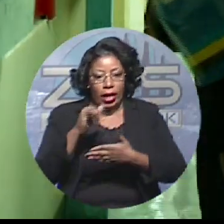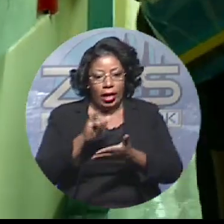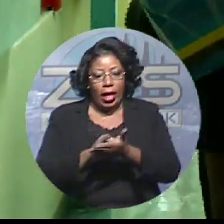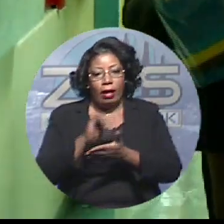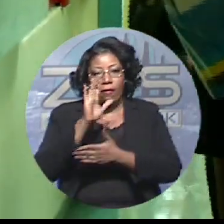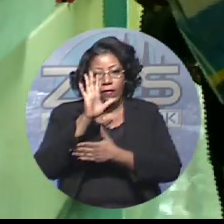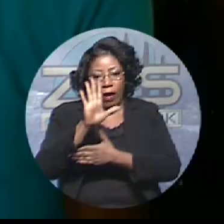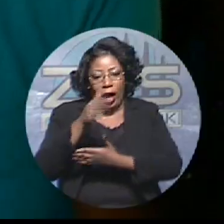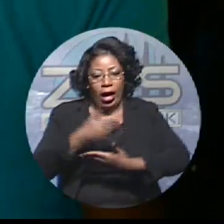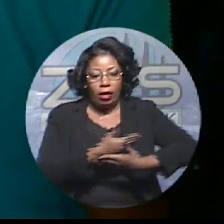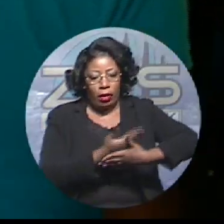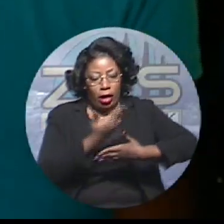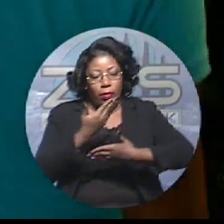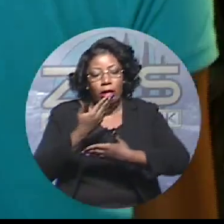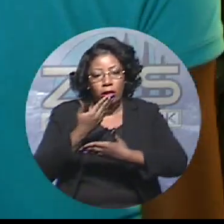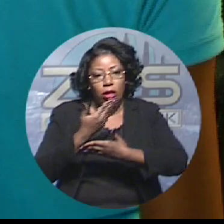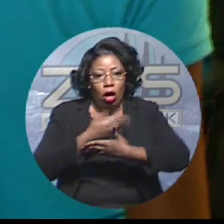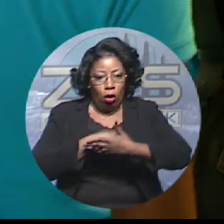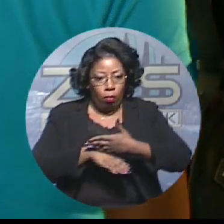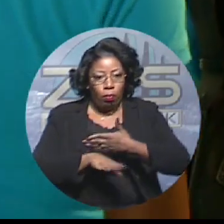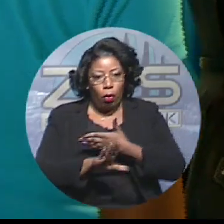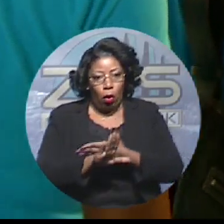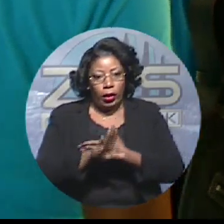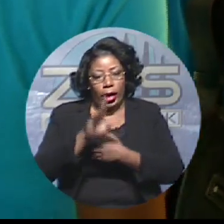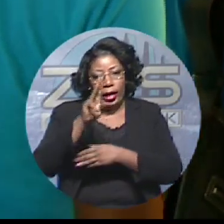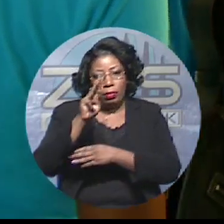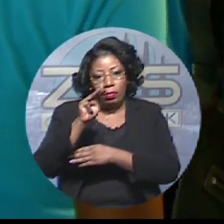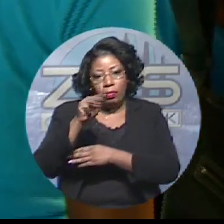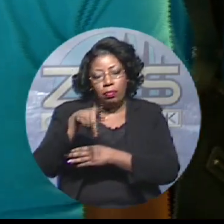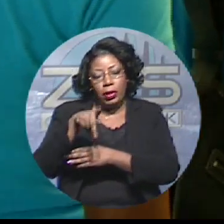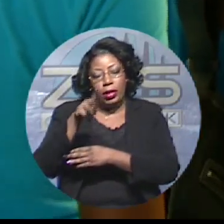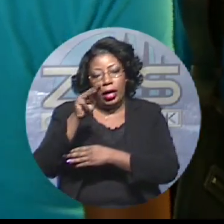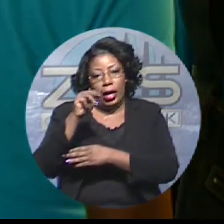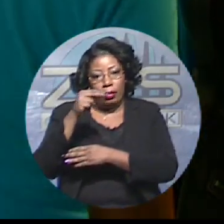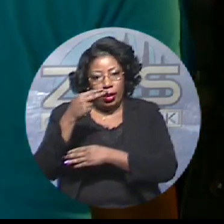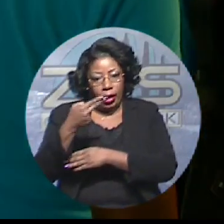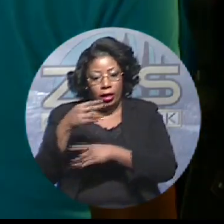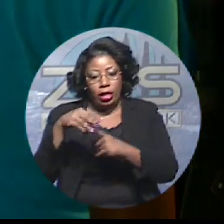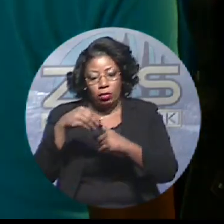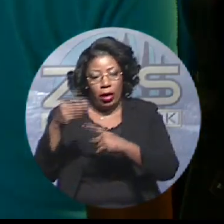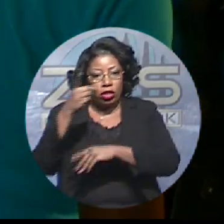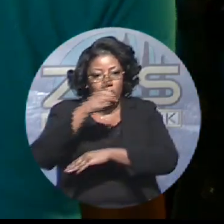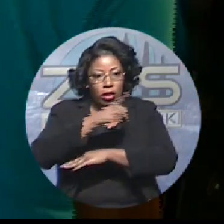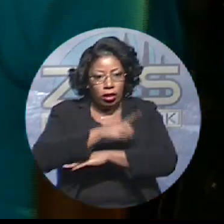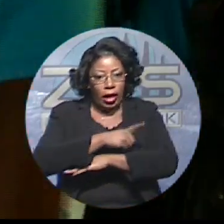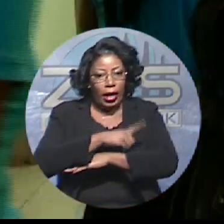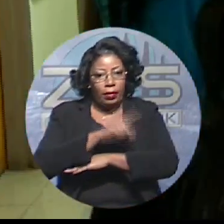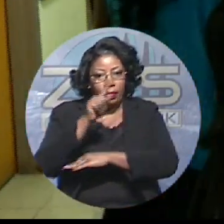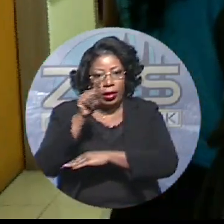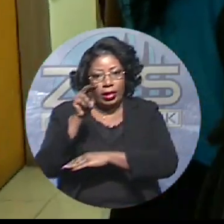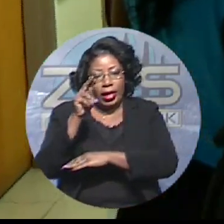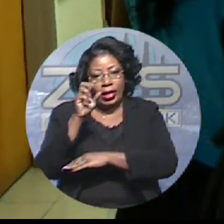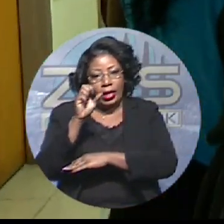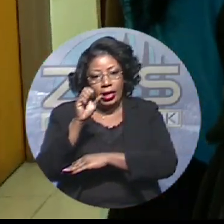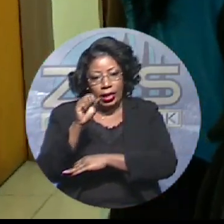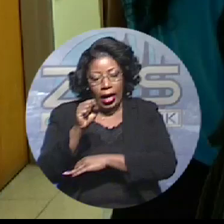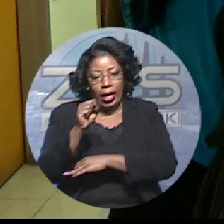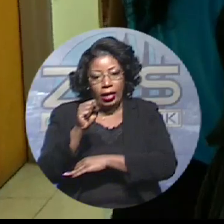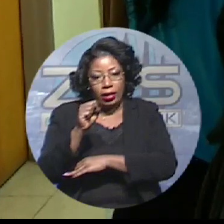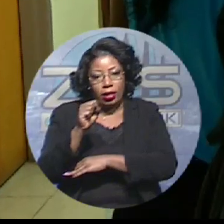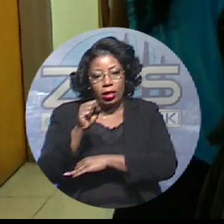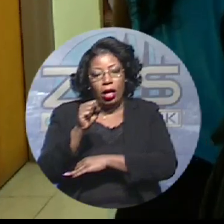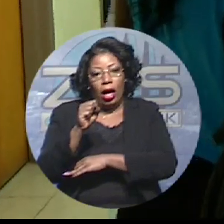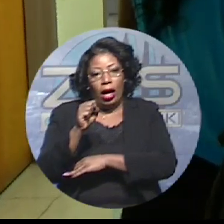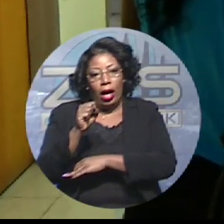babies were born within hours apart at Princess Margaret Hospital. On this special day, ZNS News caught up with the parents of the first Independence